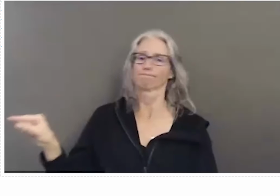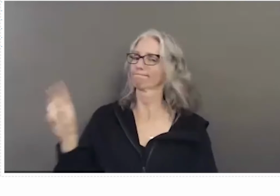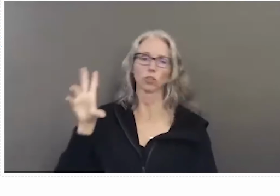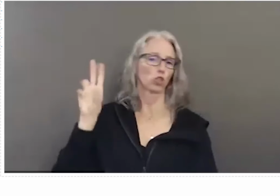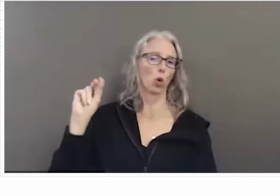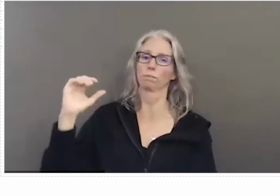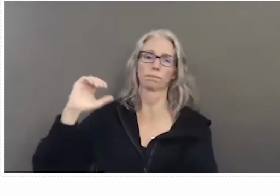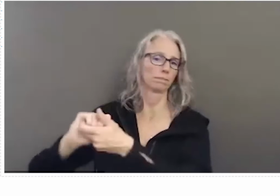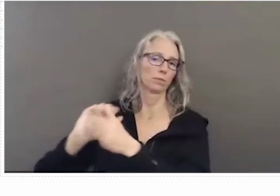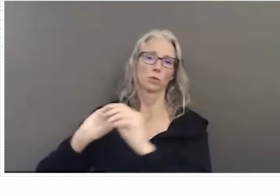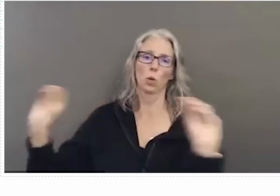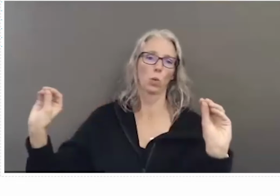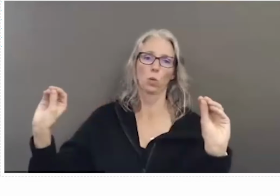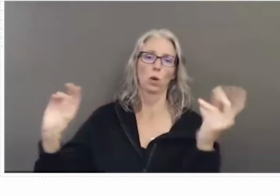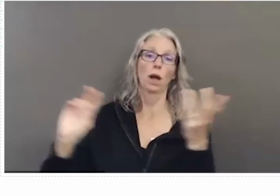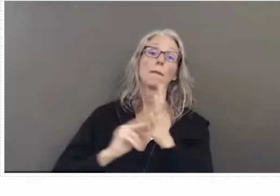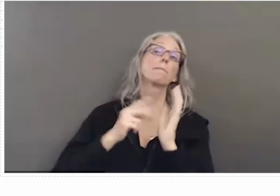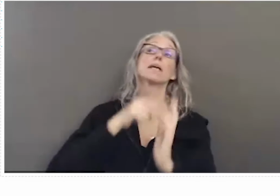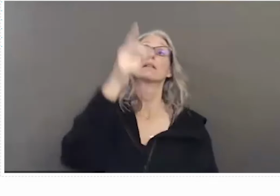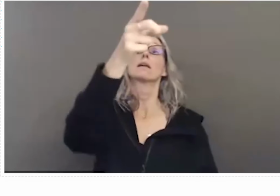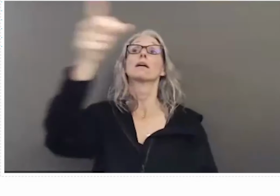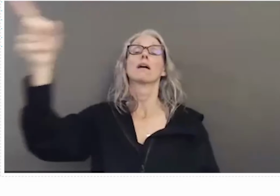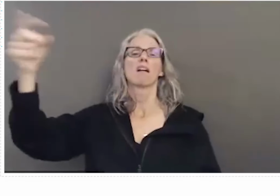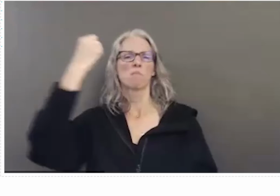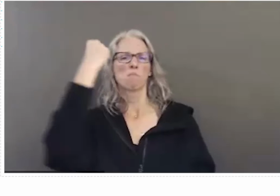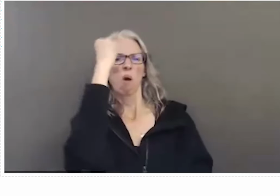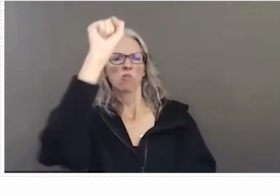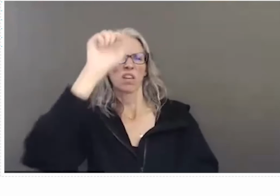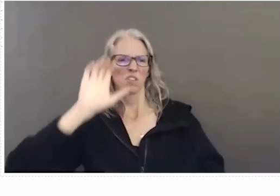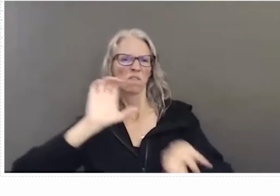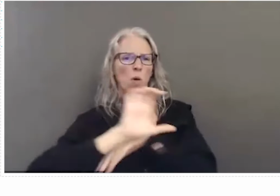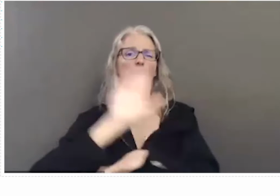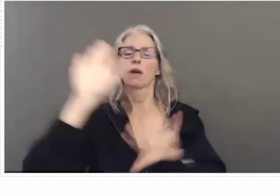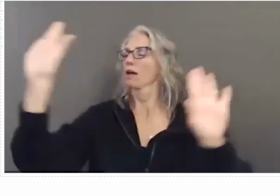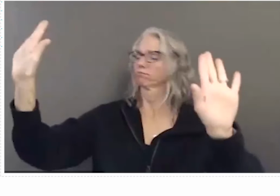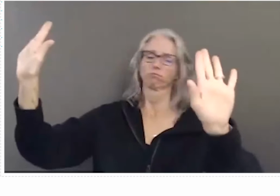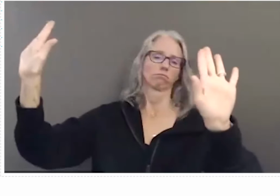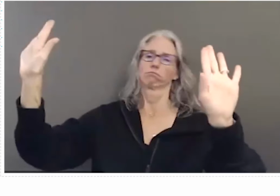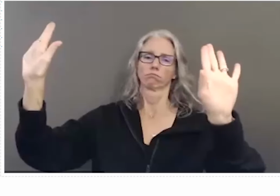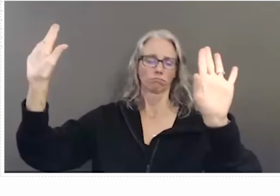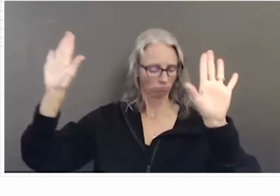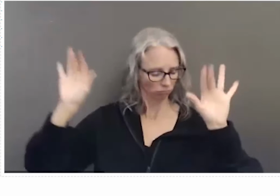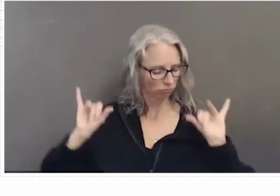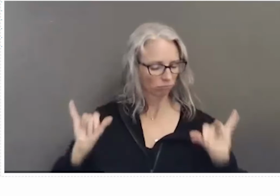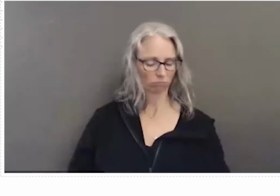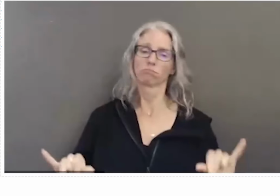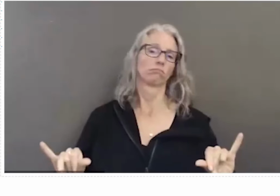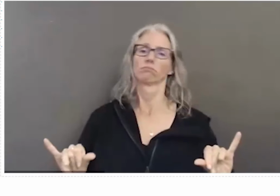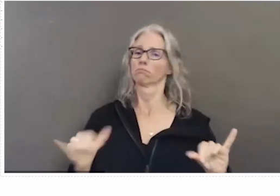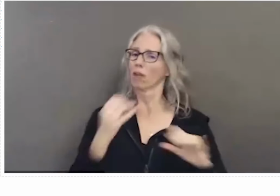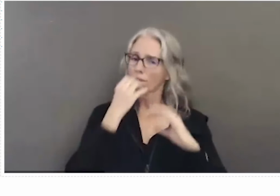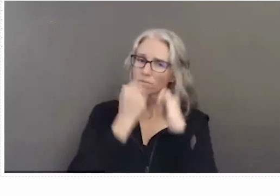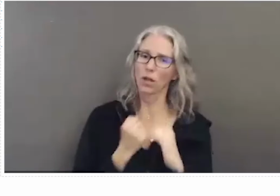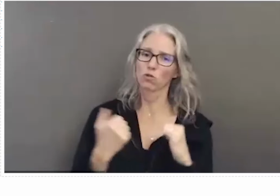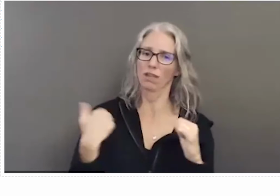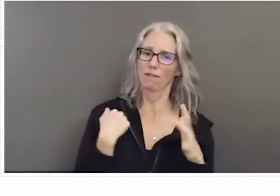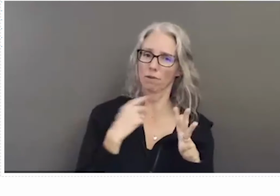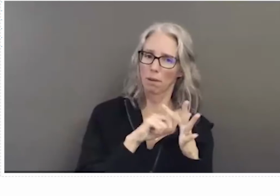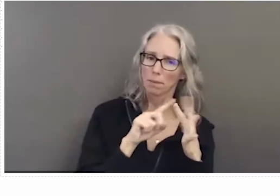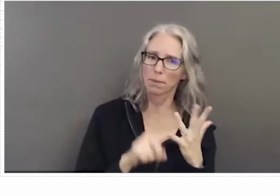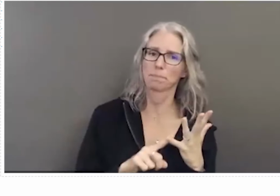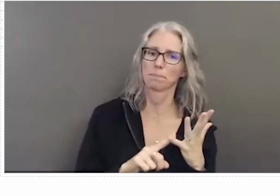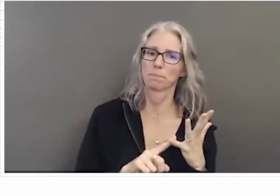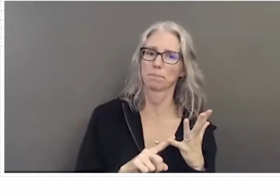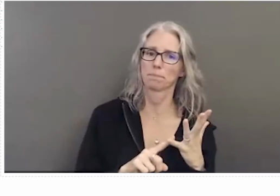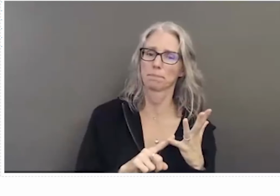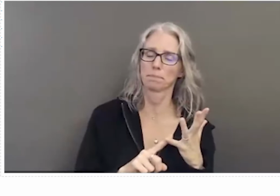get externally. And also know that your voices are heard and your audiences are